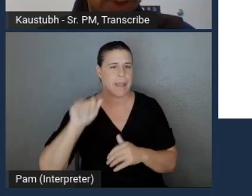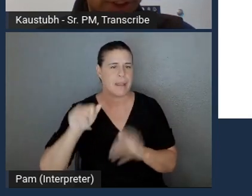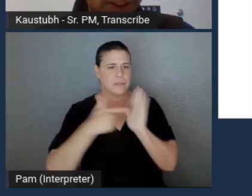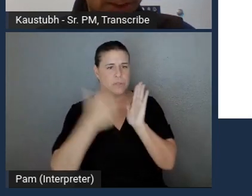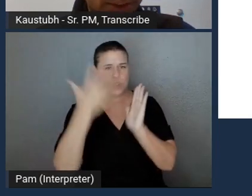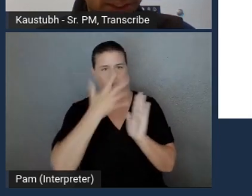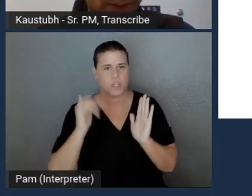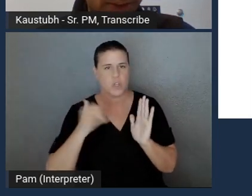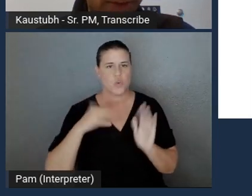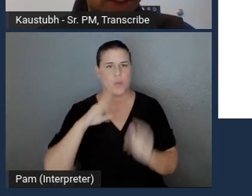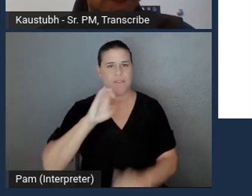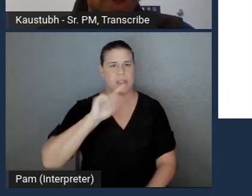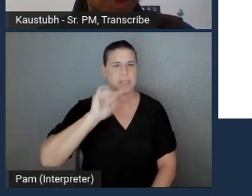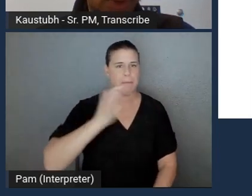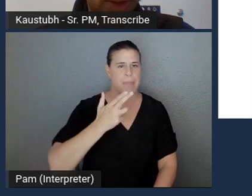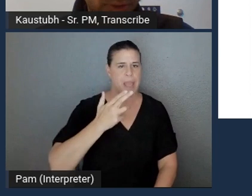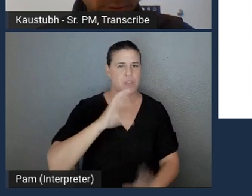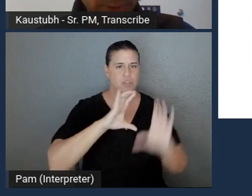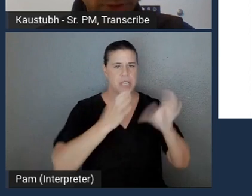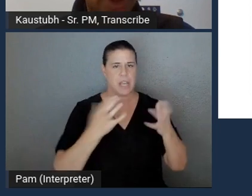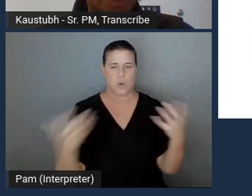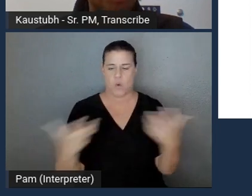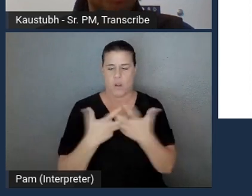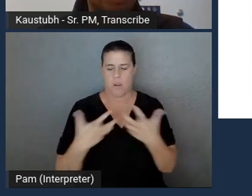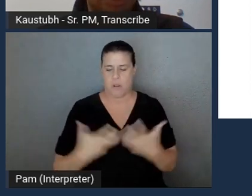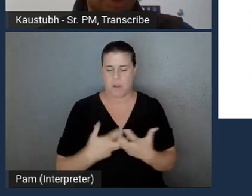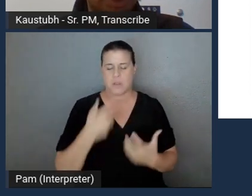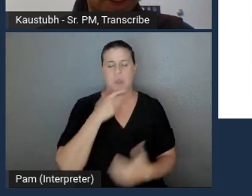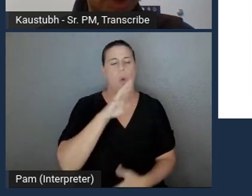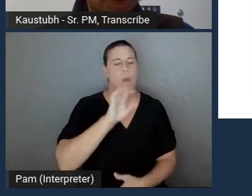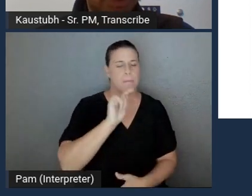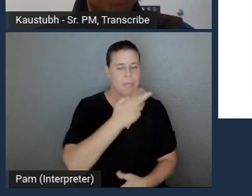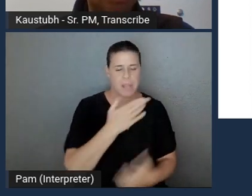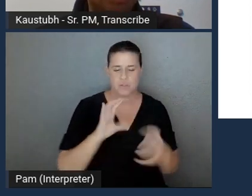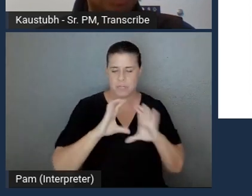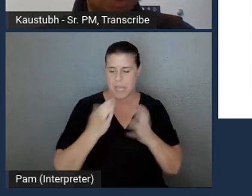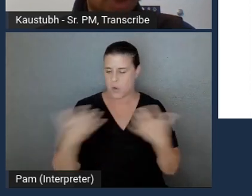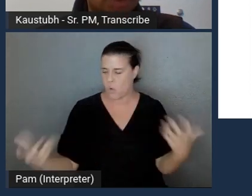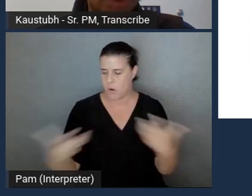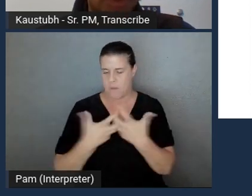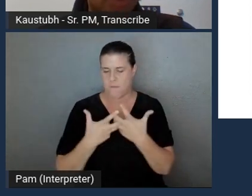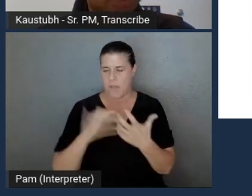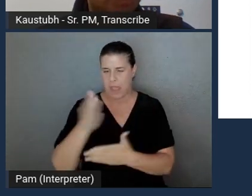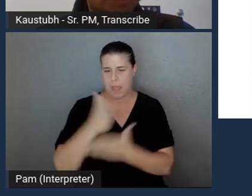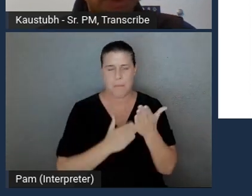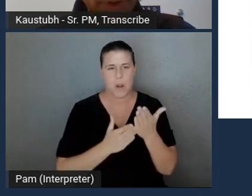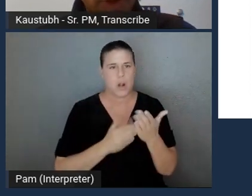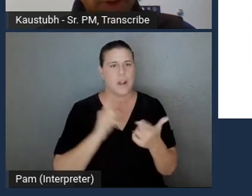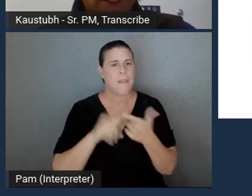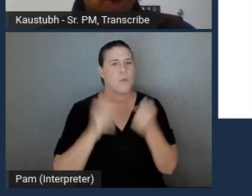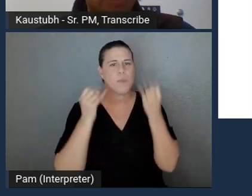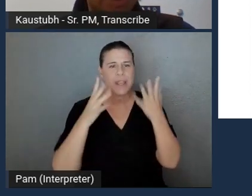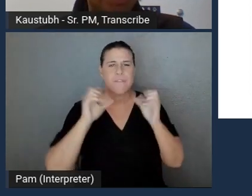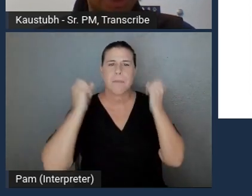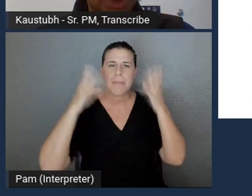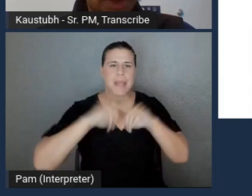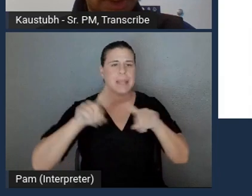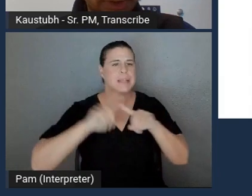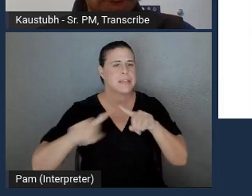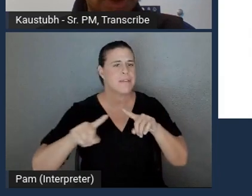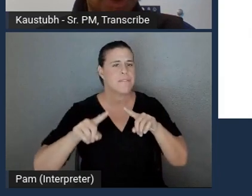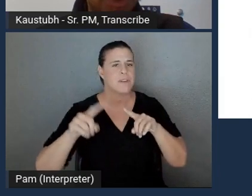these match category entries that are telling you, hey, there was a match category in this particular section. Right. We give you a bunch of different